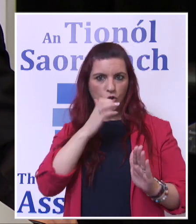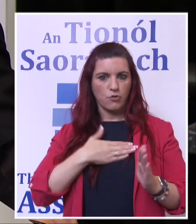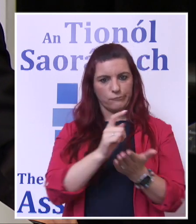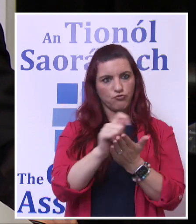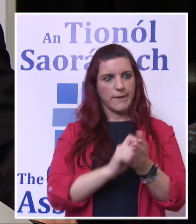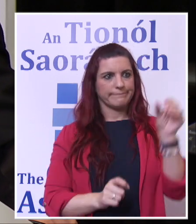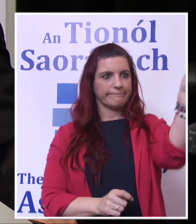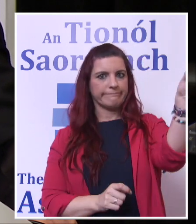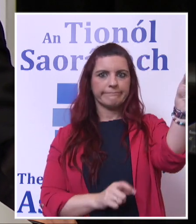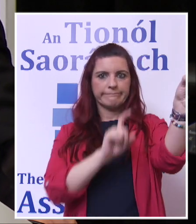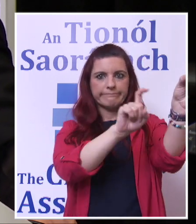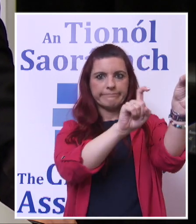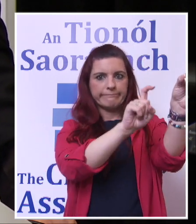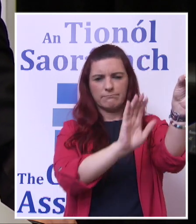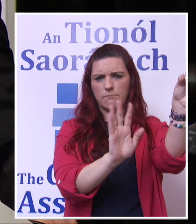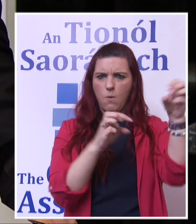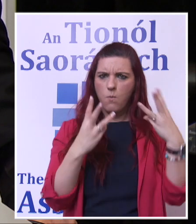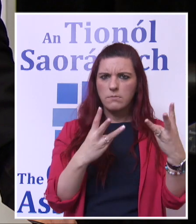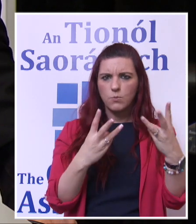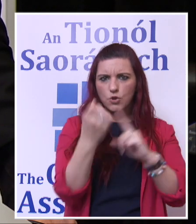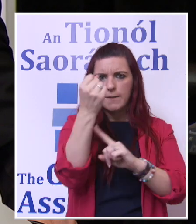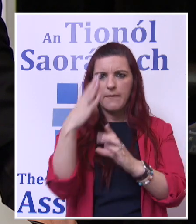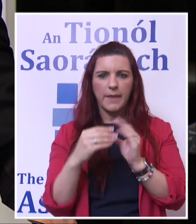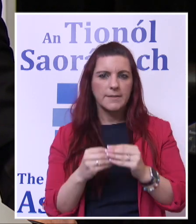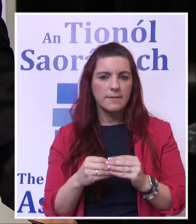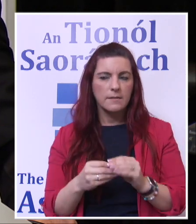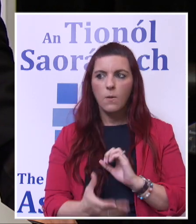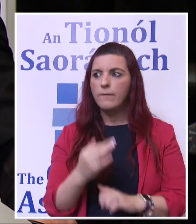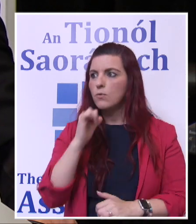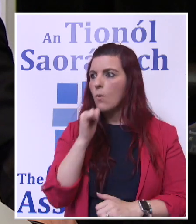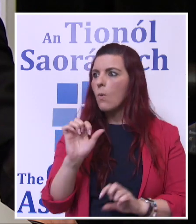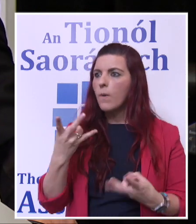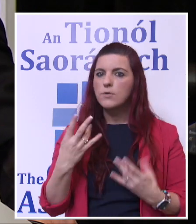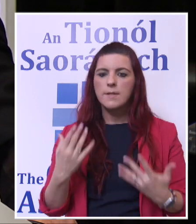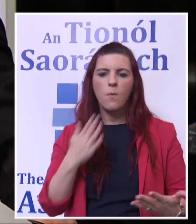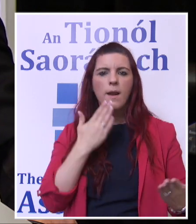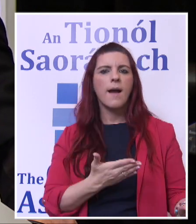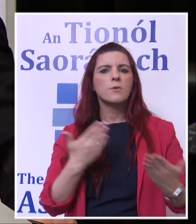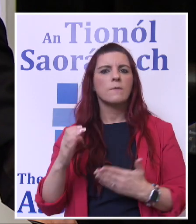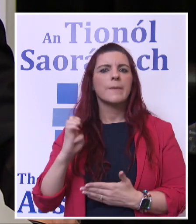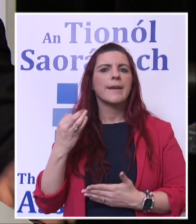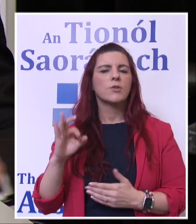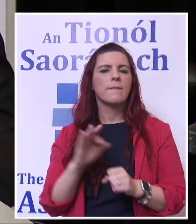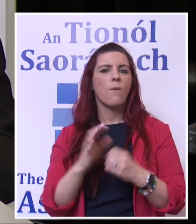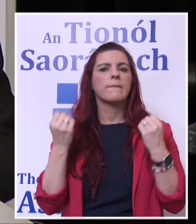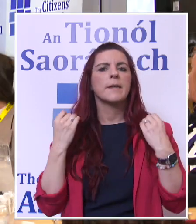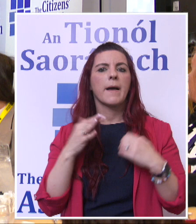so if there's no media questions, then I'm going to hand over to the EAG for their feedback. Thank you.